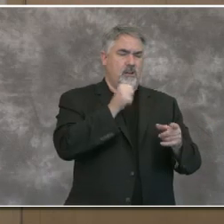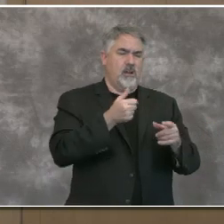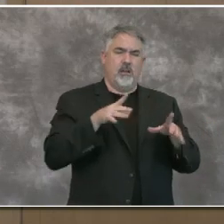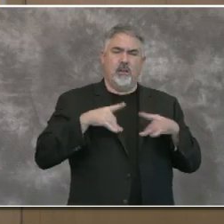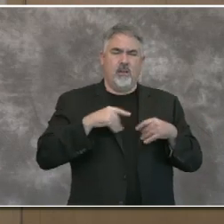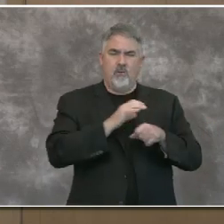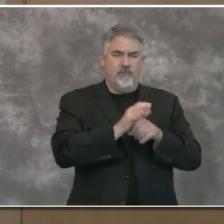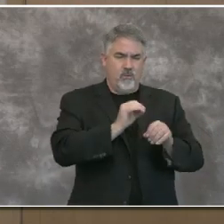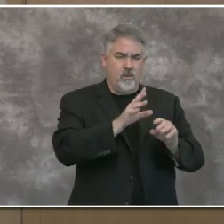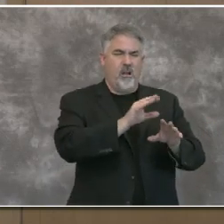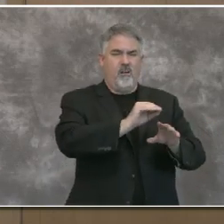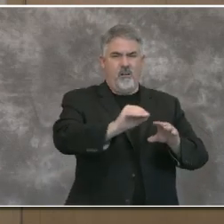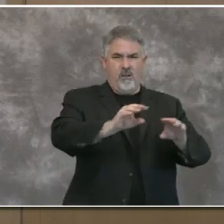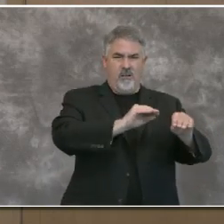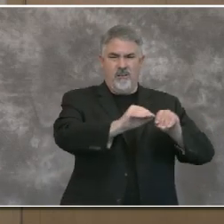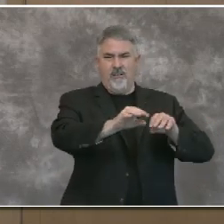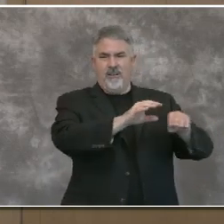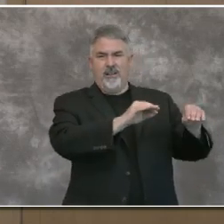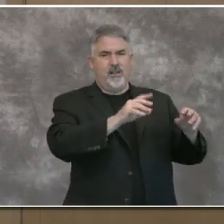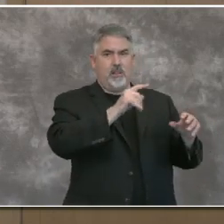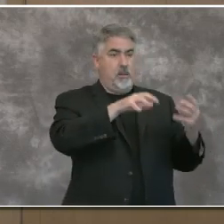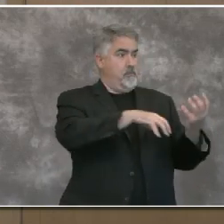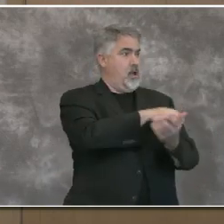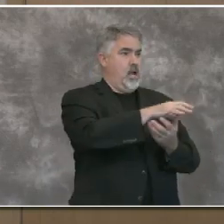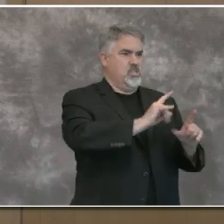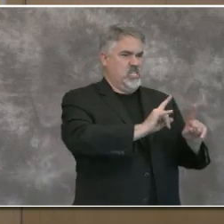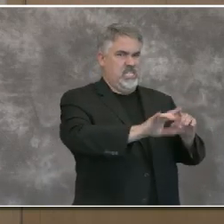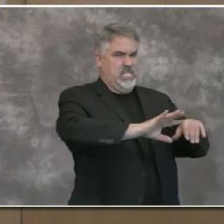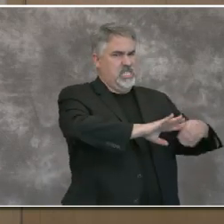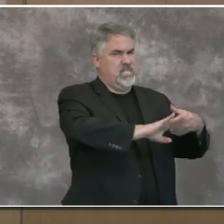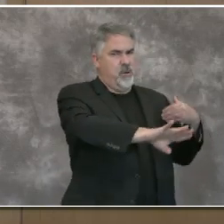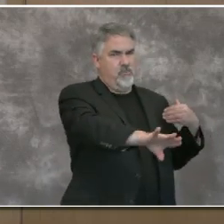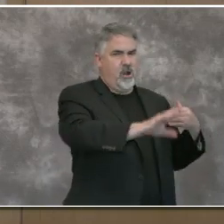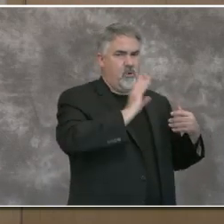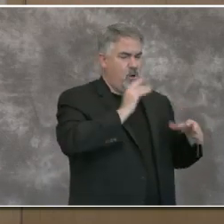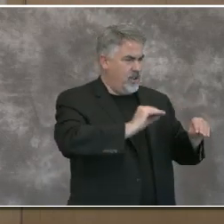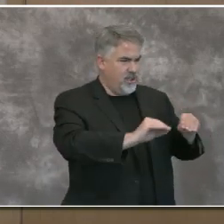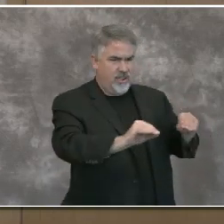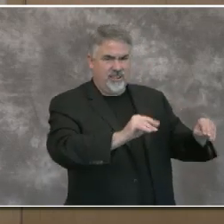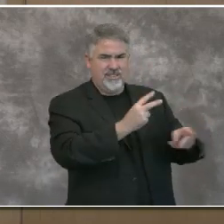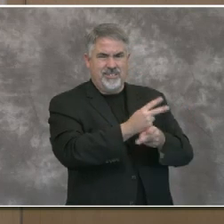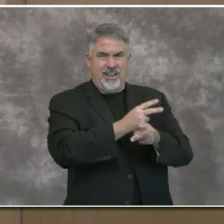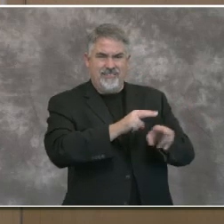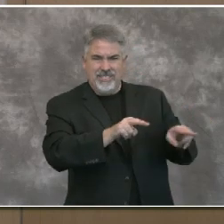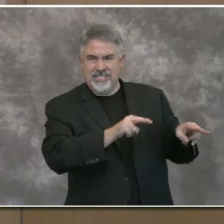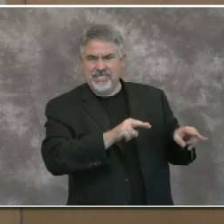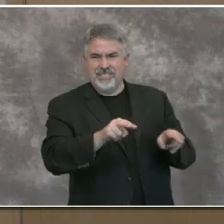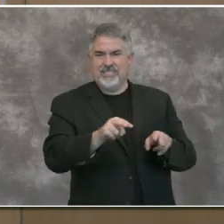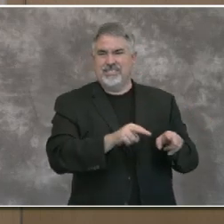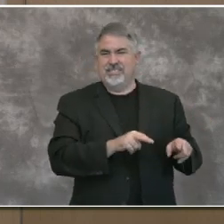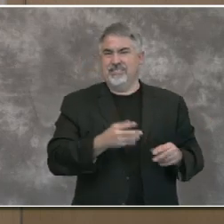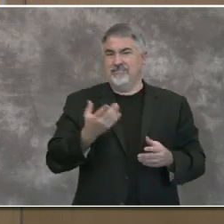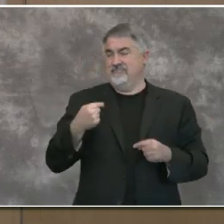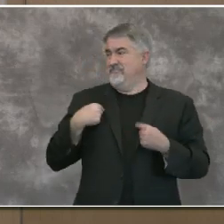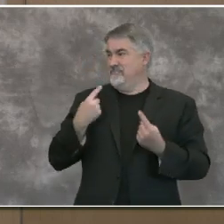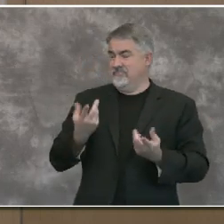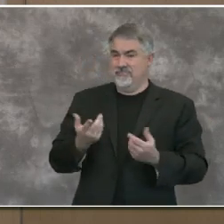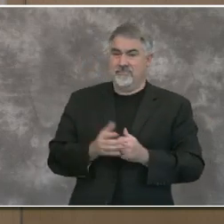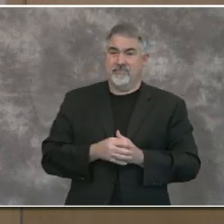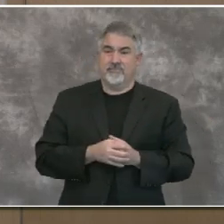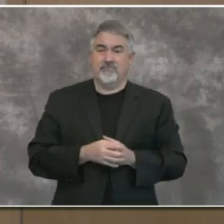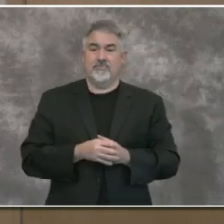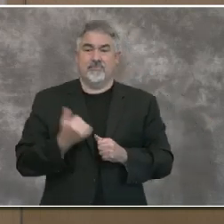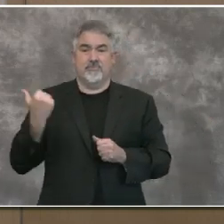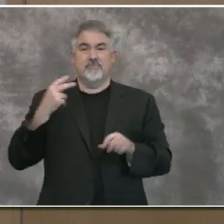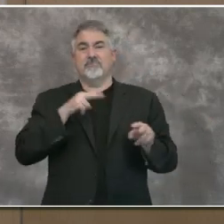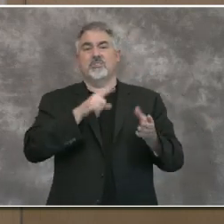are not infected. Obviously, that is not appropriate, and I would, as our staff goes out to assess that, they